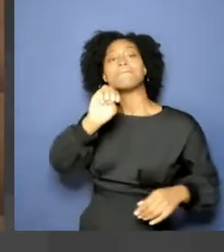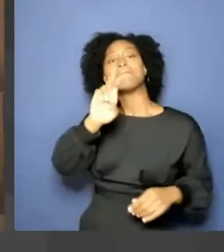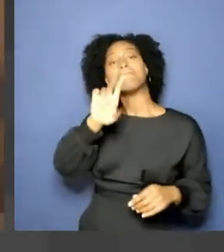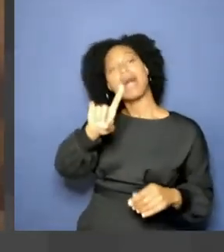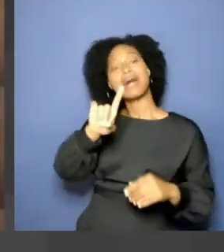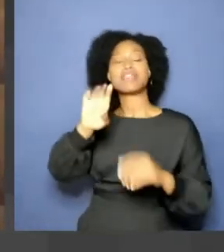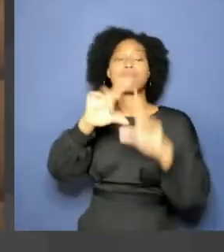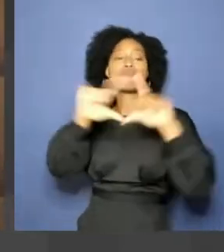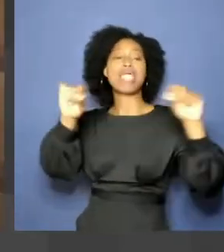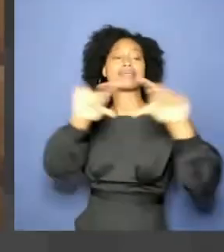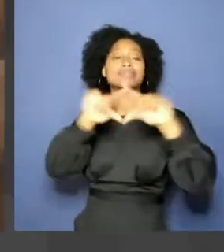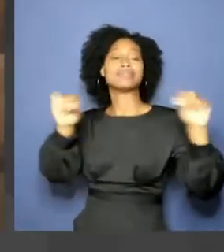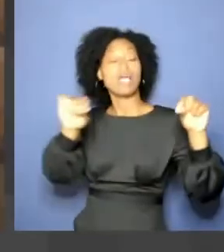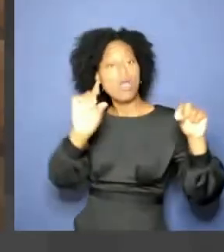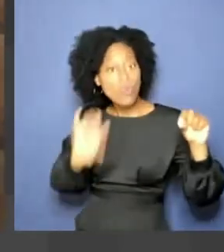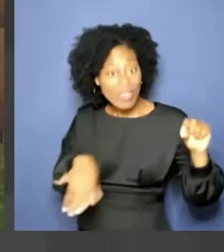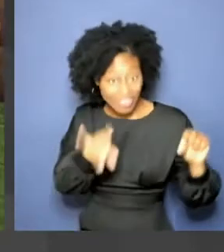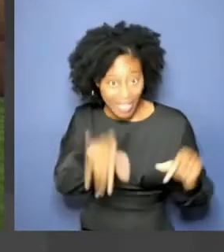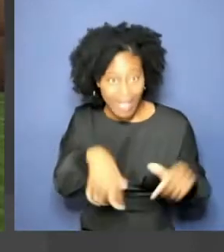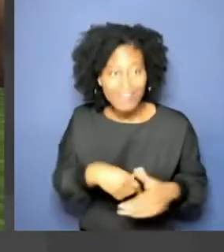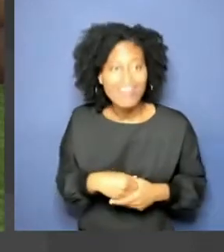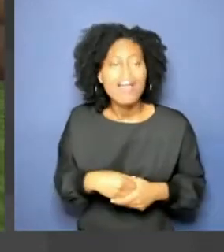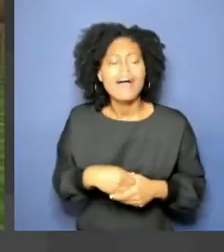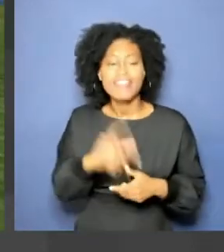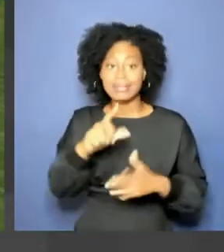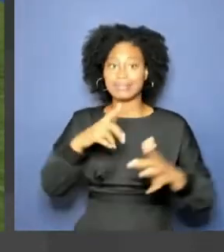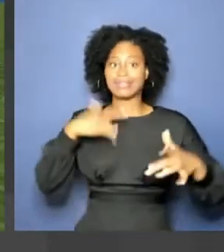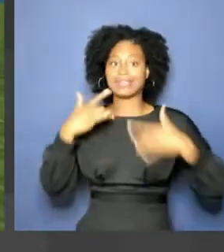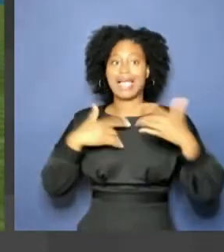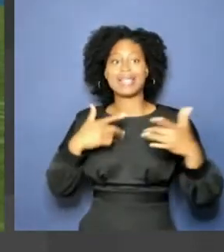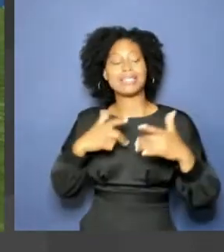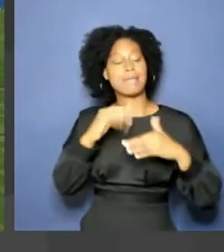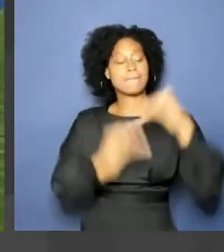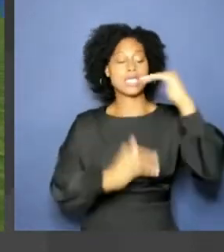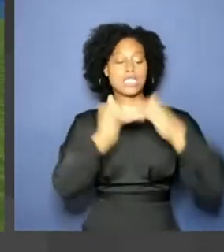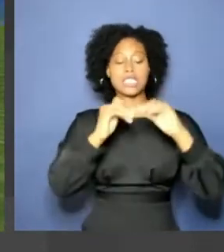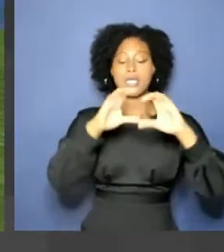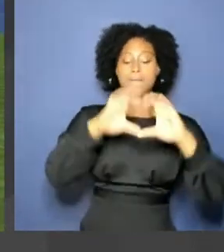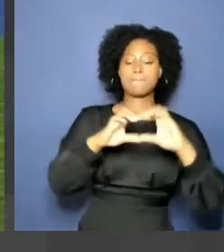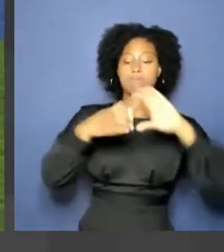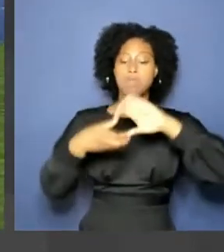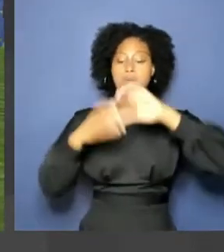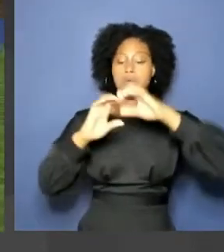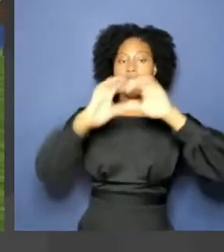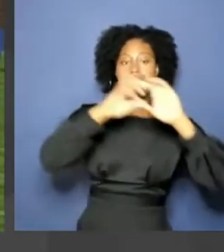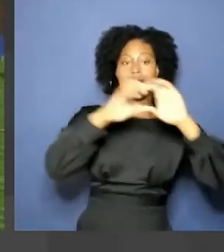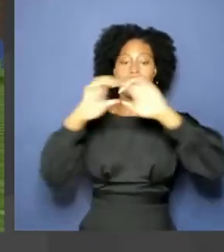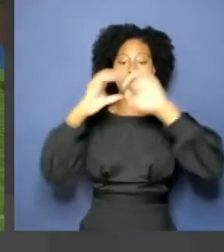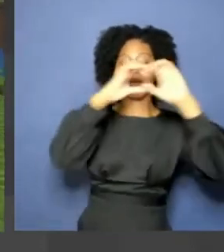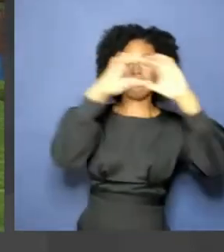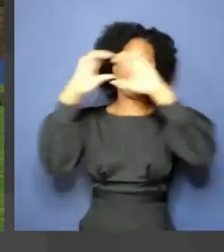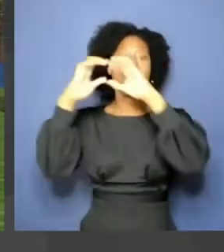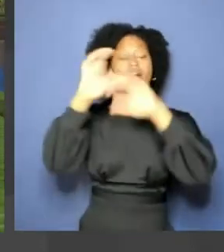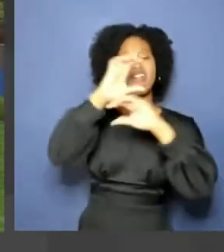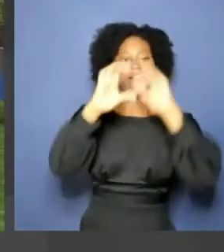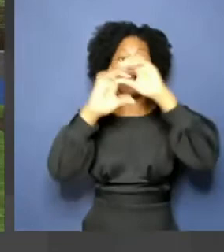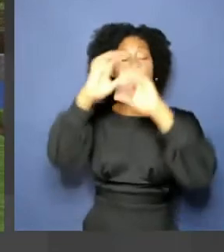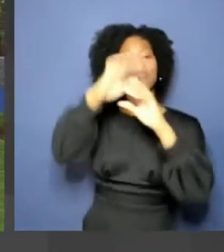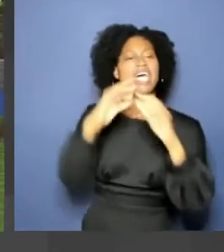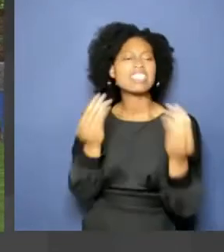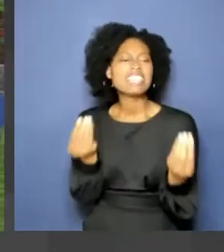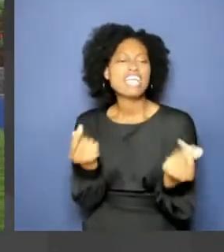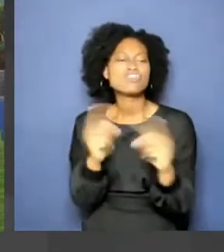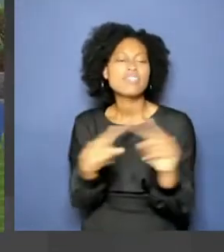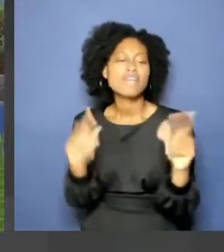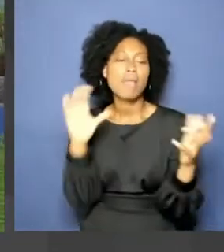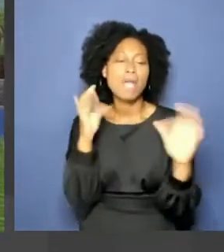are a really, really exciting like building block. And as you can see here, the brick texture is actually different than the other stone bricks that we have in the game.